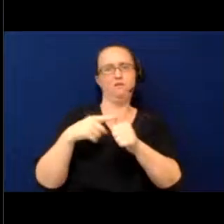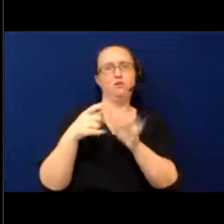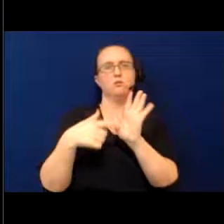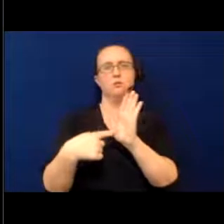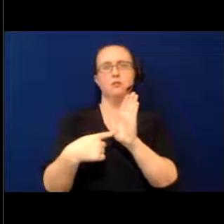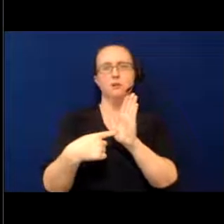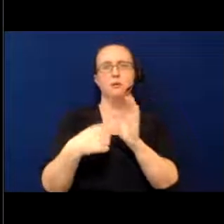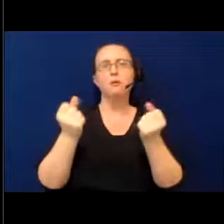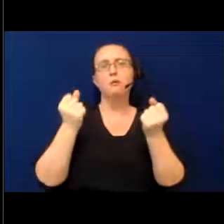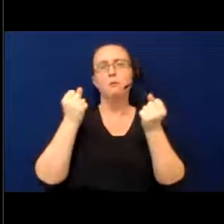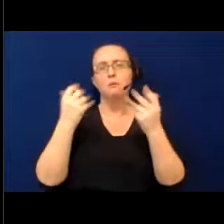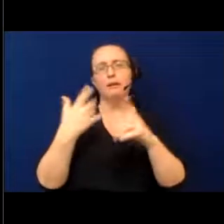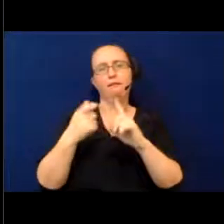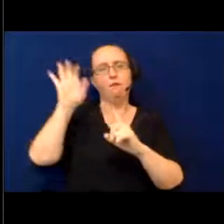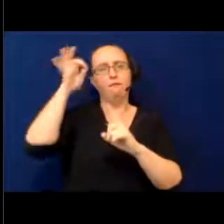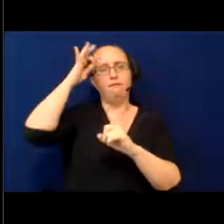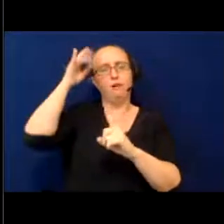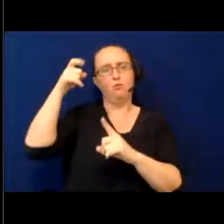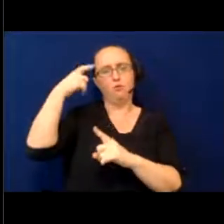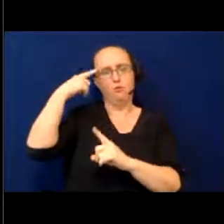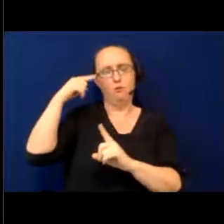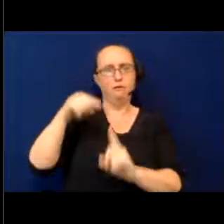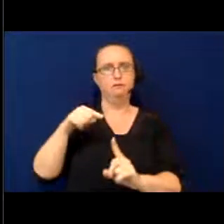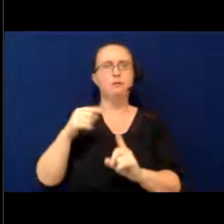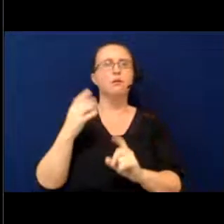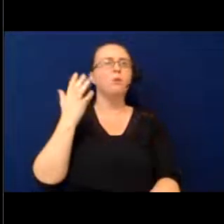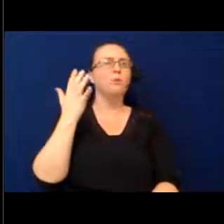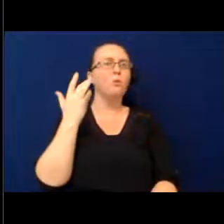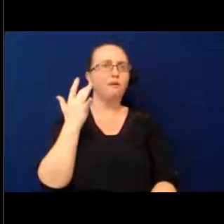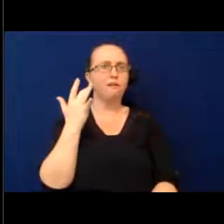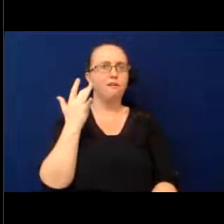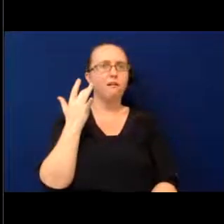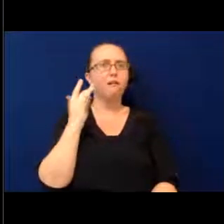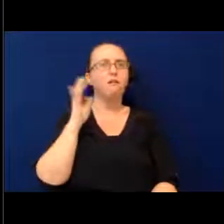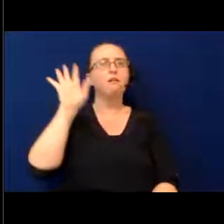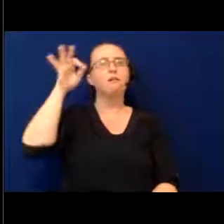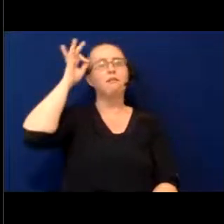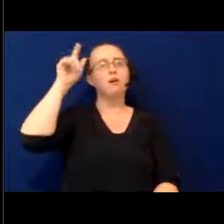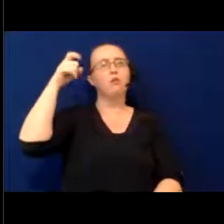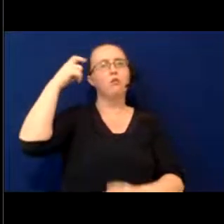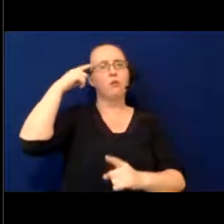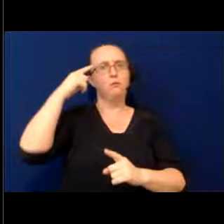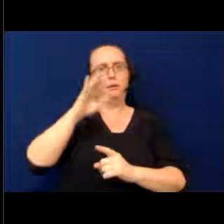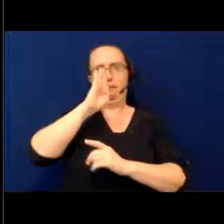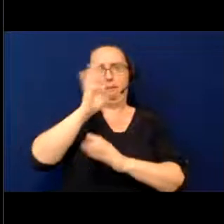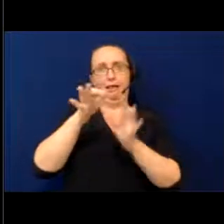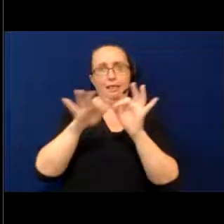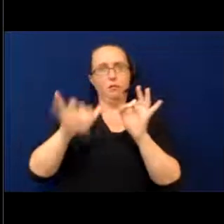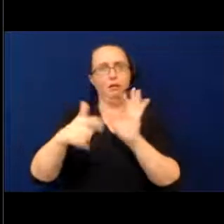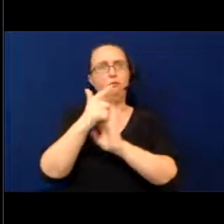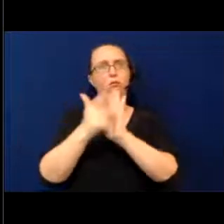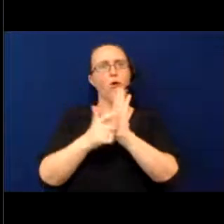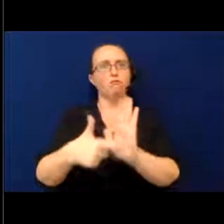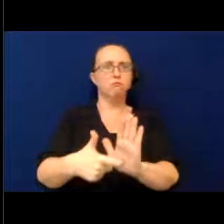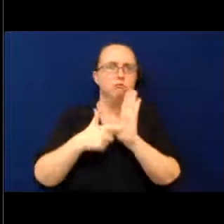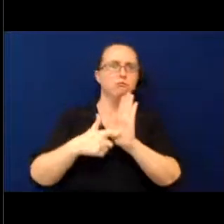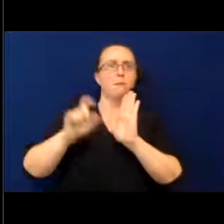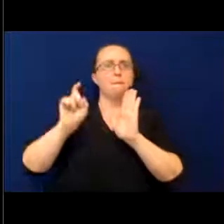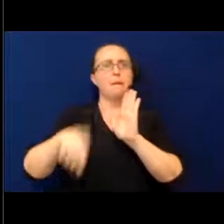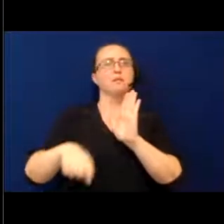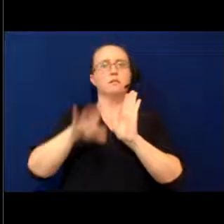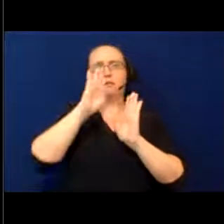are from the federal government, because in the federal government, using plain language is the law. You have to use plain language, and